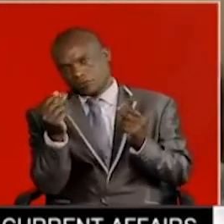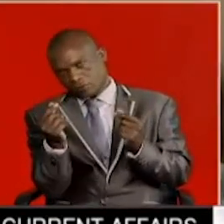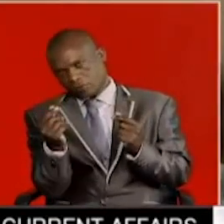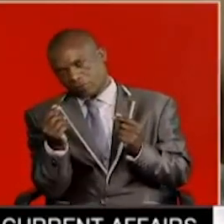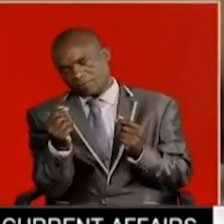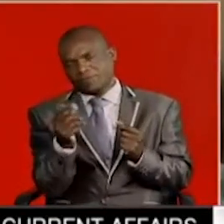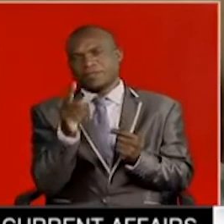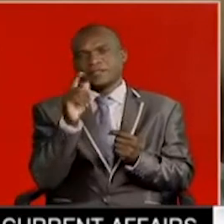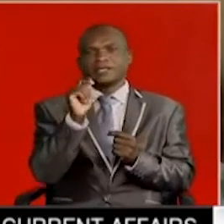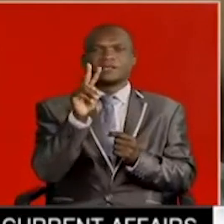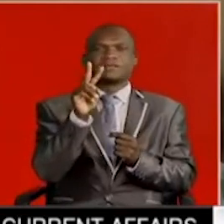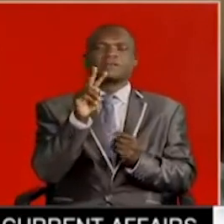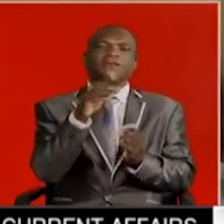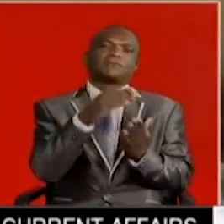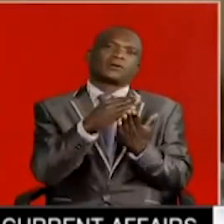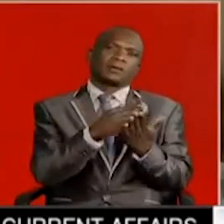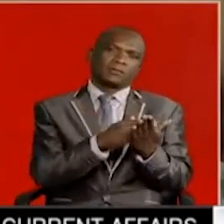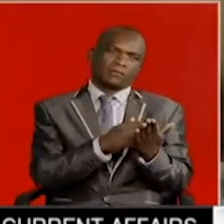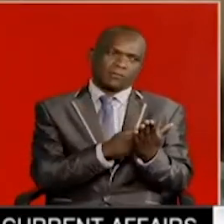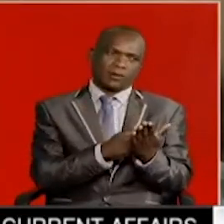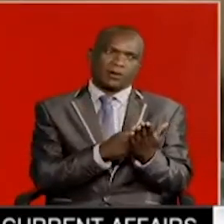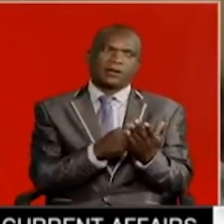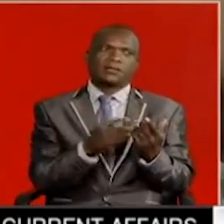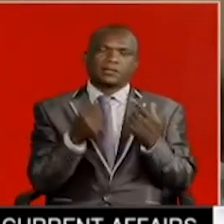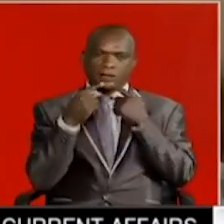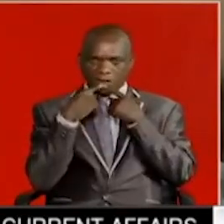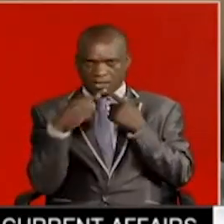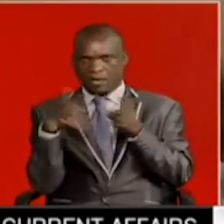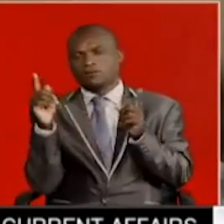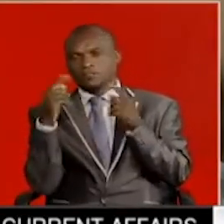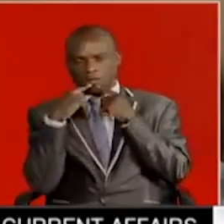and TV programs and announcements.